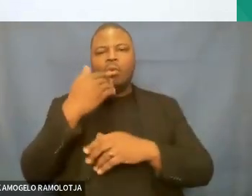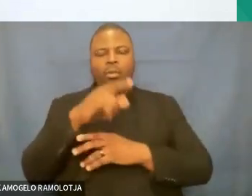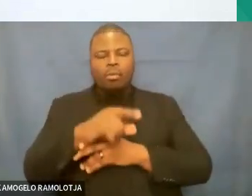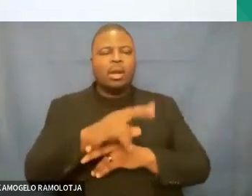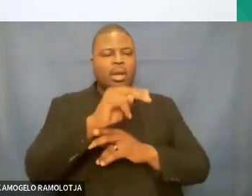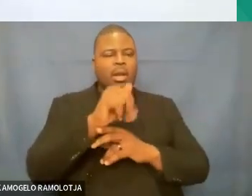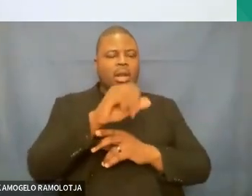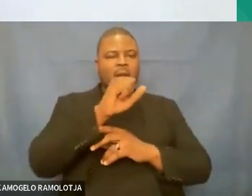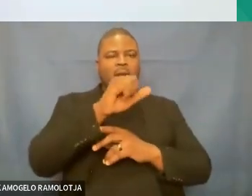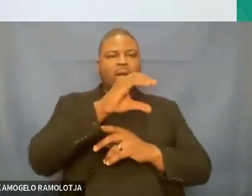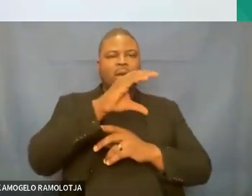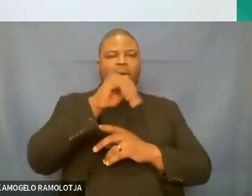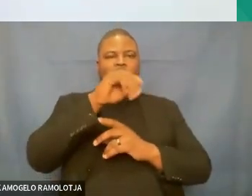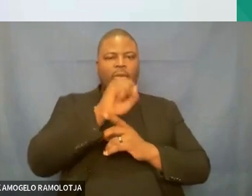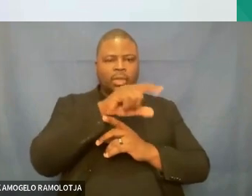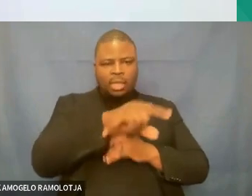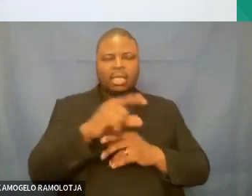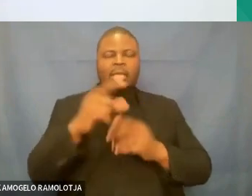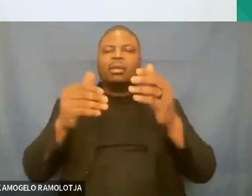district implementers.